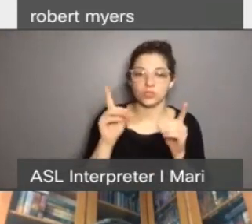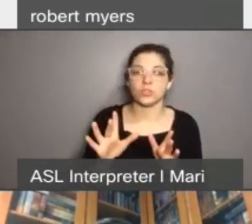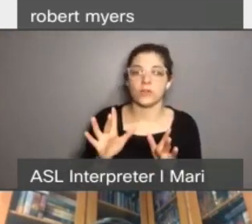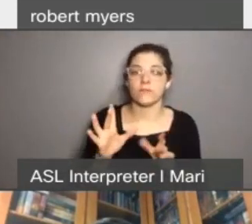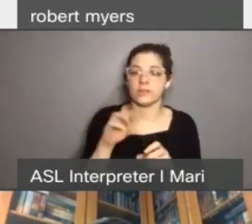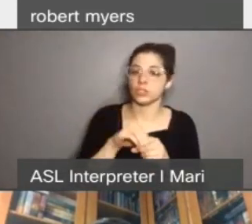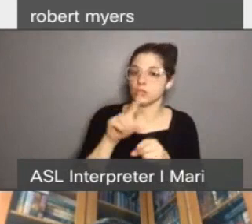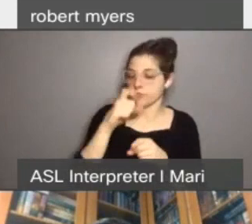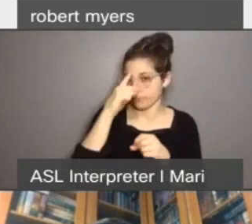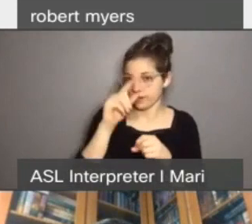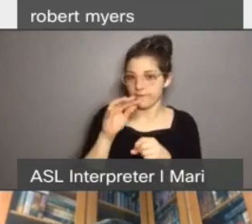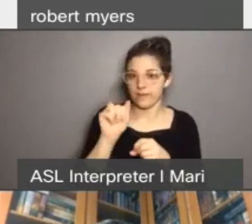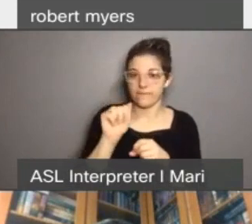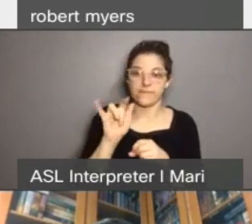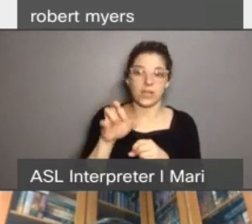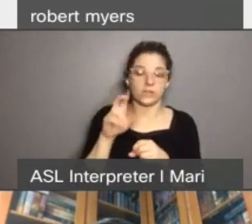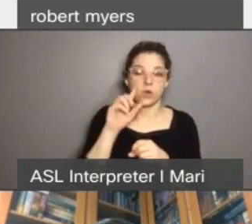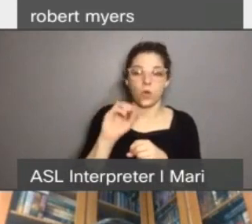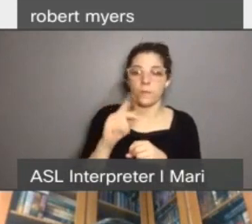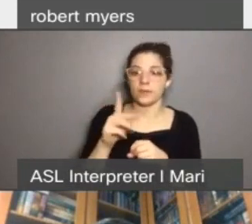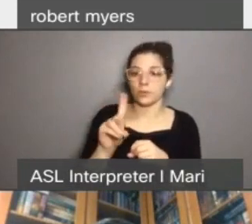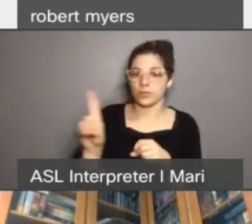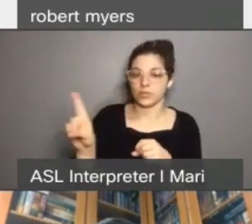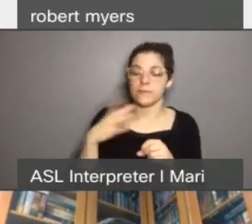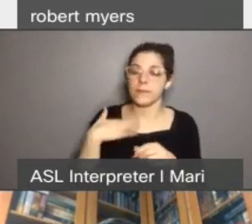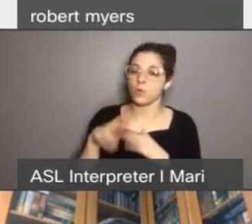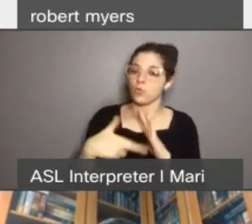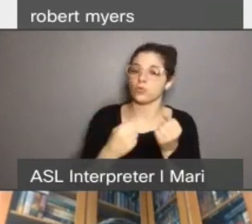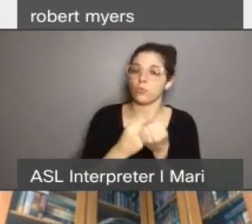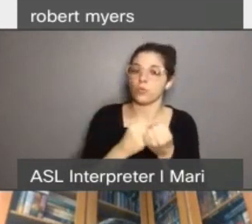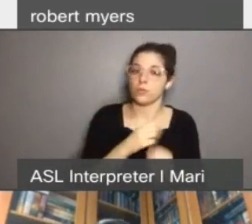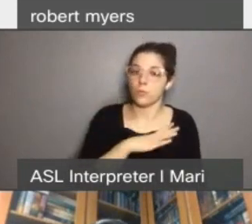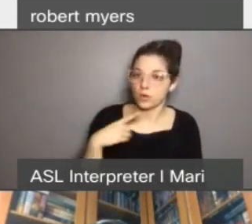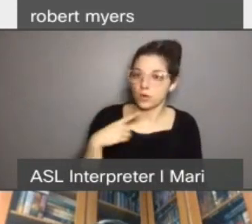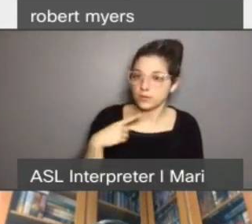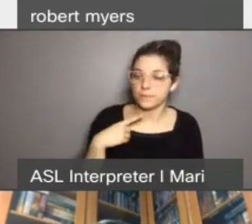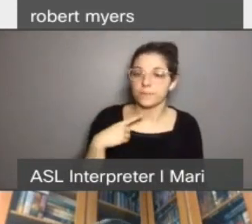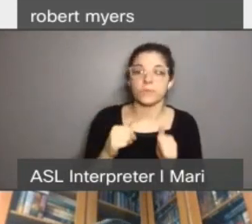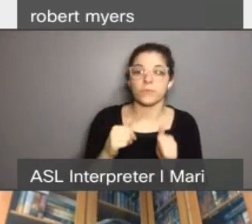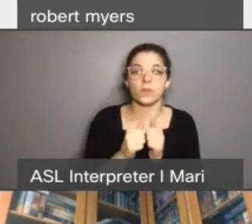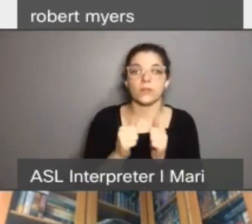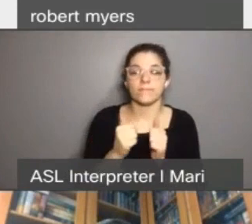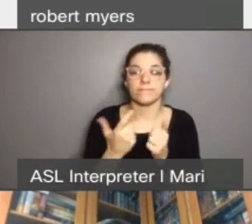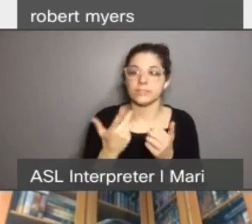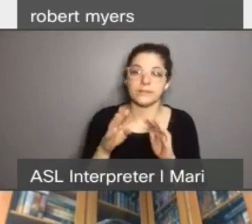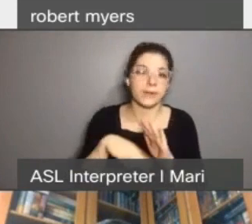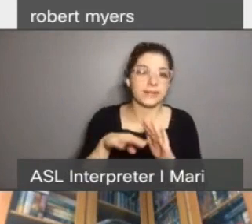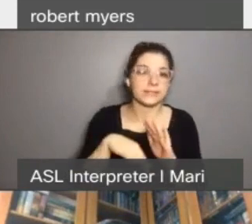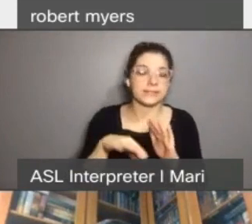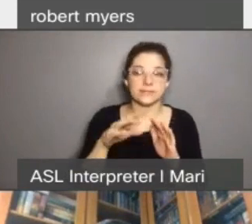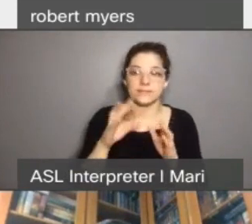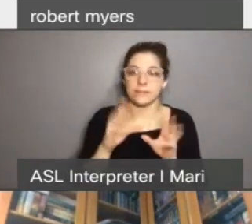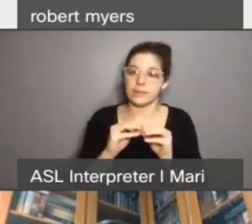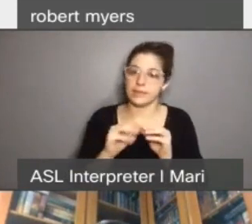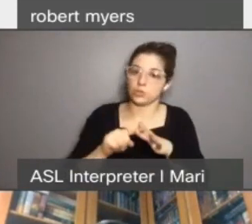Intergovernmental Affairs for OPWDD. But my role here is to support the board, with just the basics of getting the board meeting off the